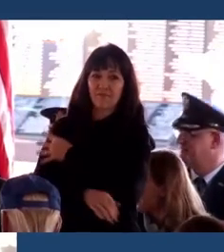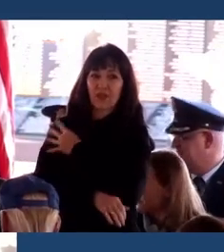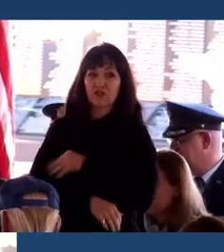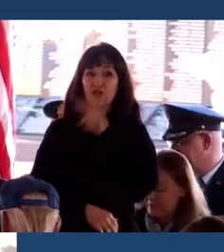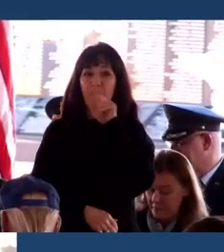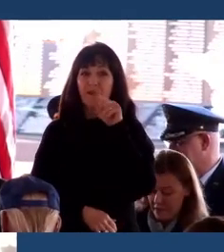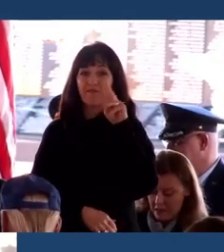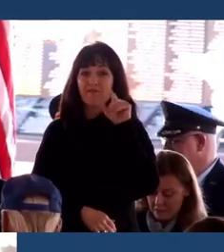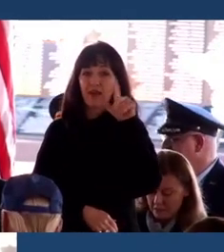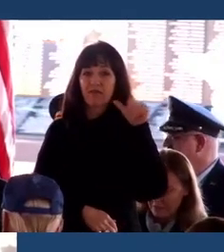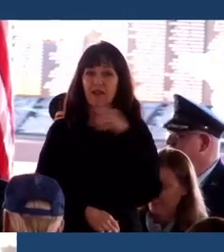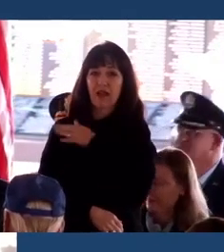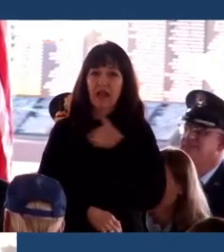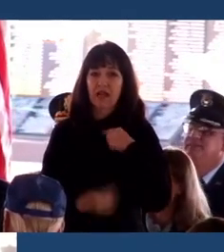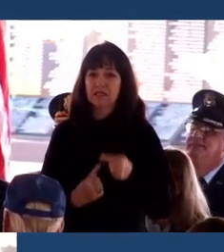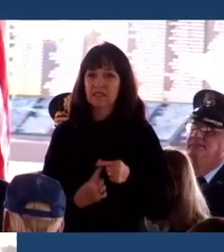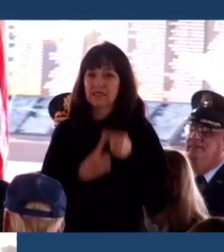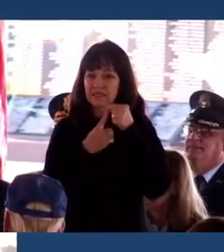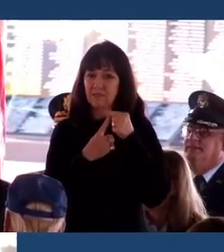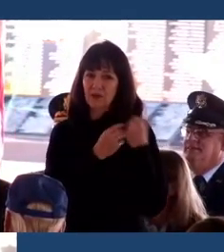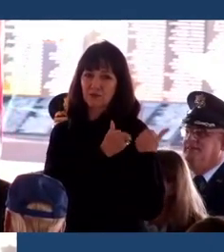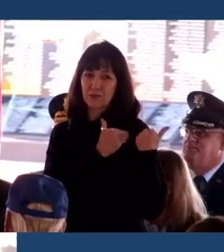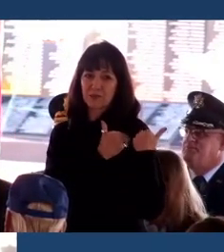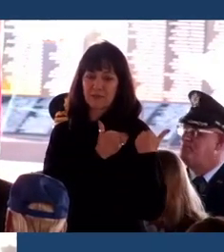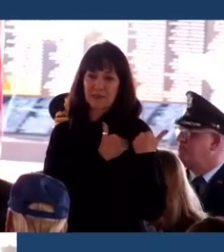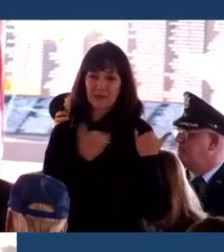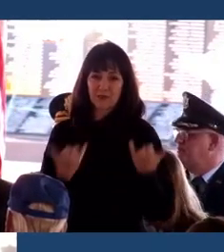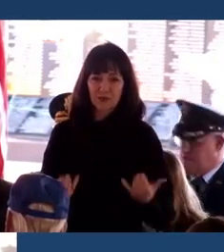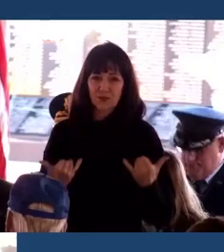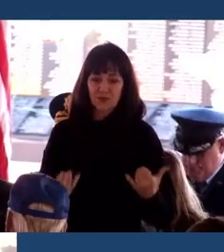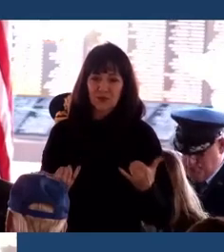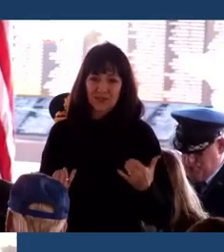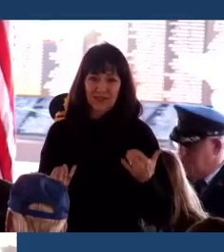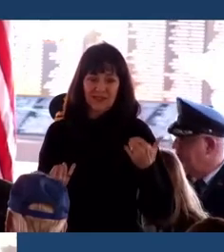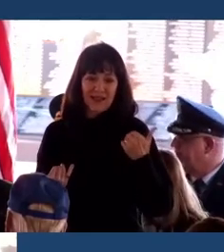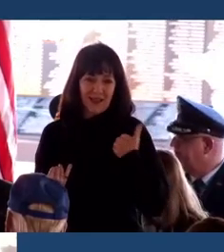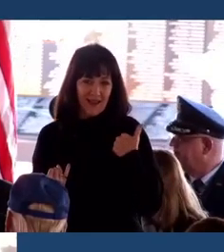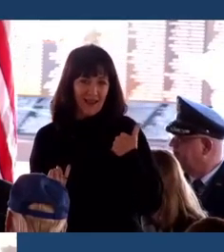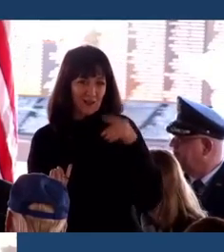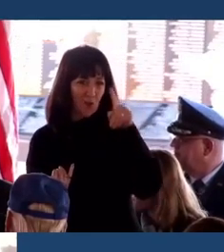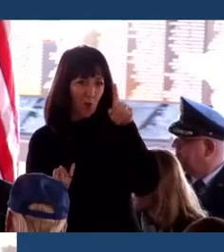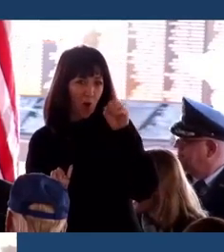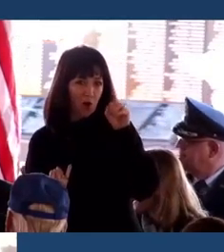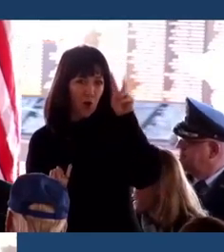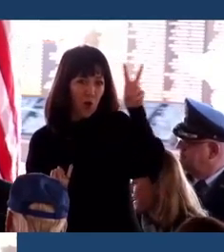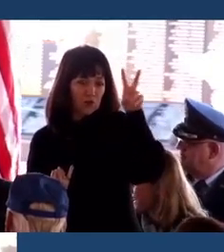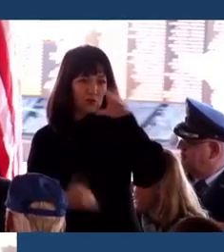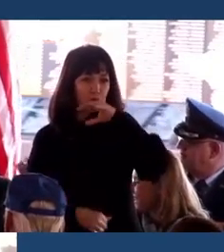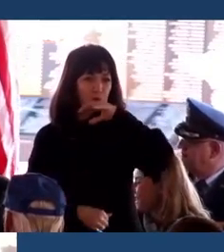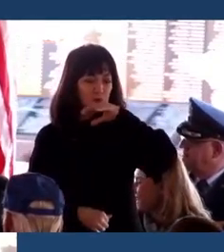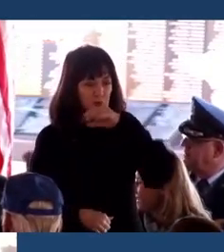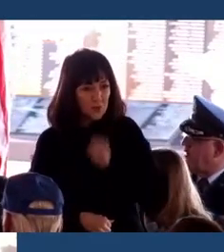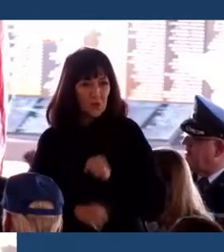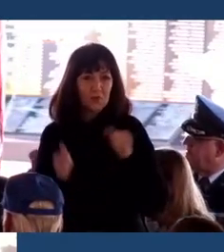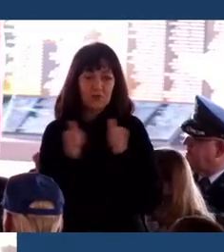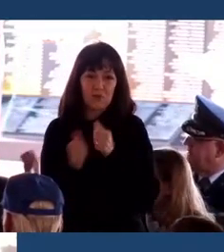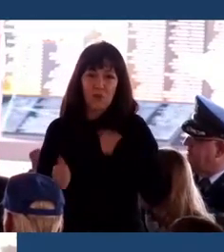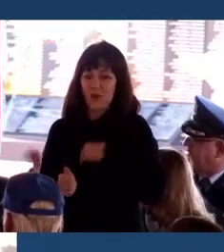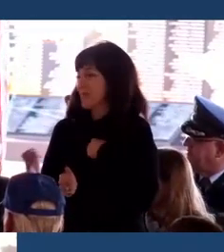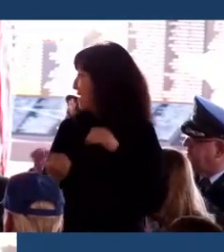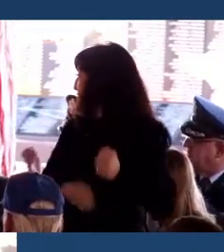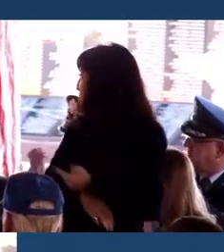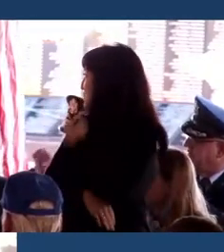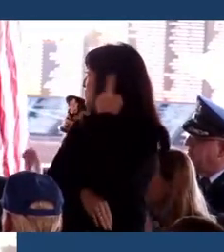General Vavila has a very special detail today. He's got Ray Fermani, 102 years old, with us